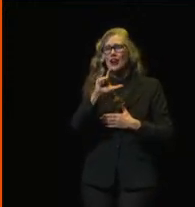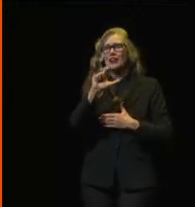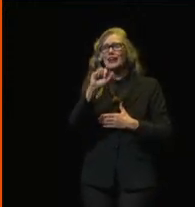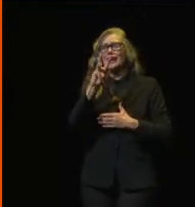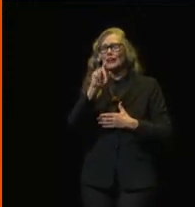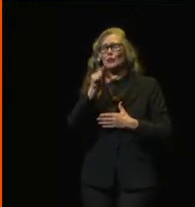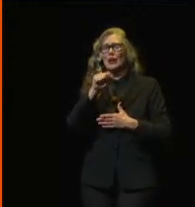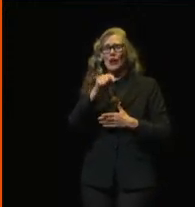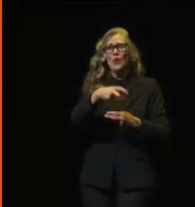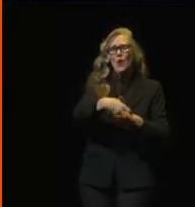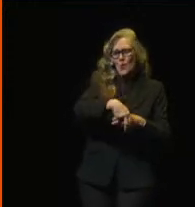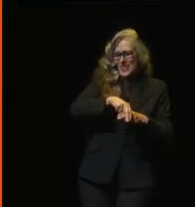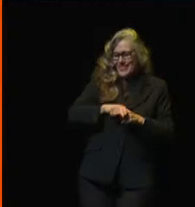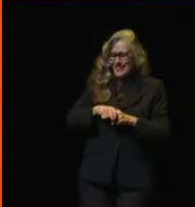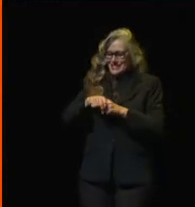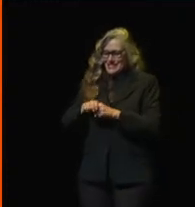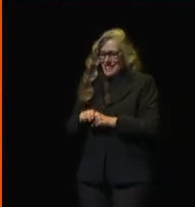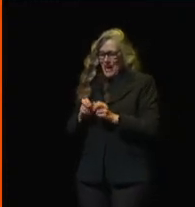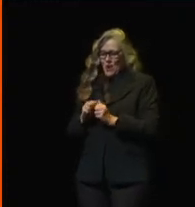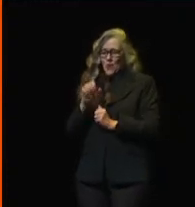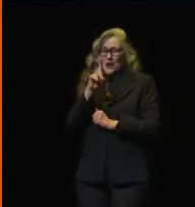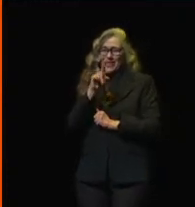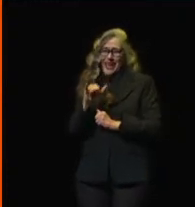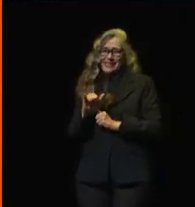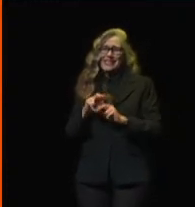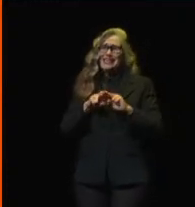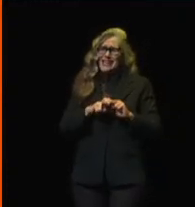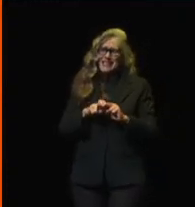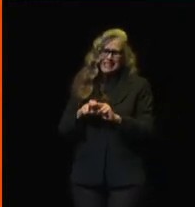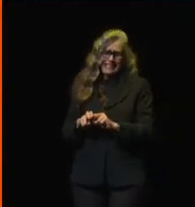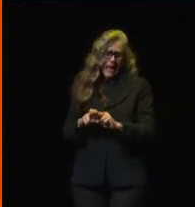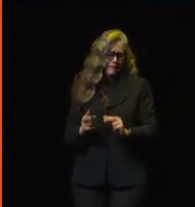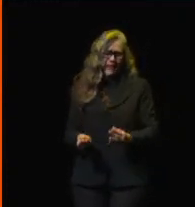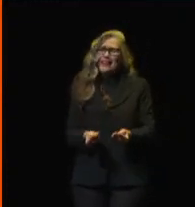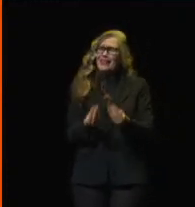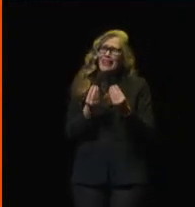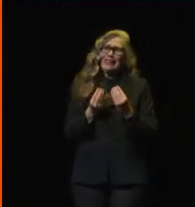they will also carry that embodied memory with them for the rest of their lives.